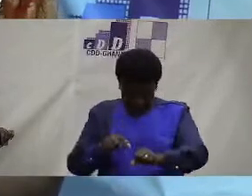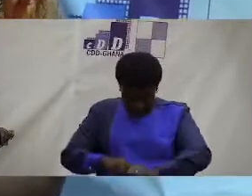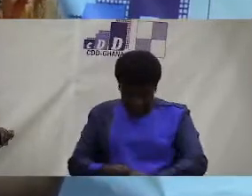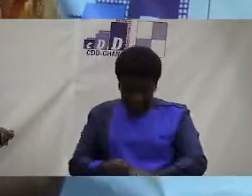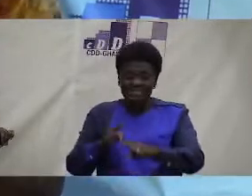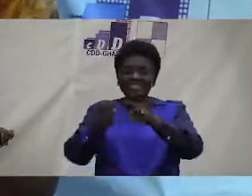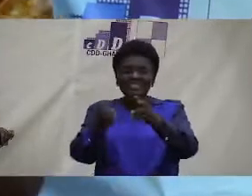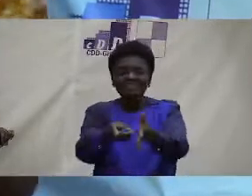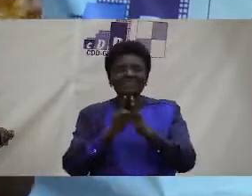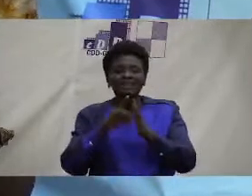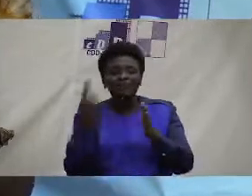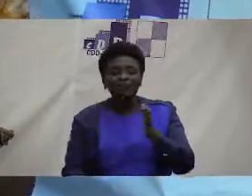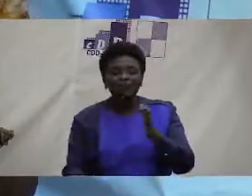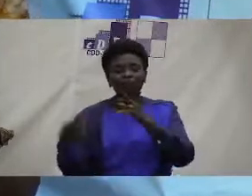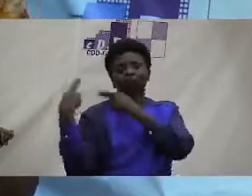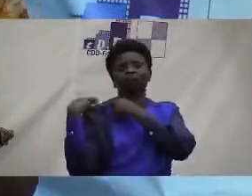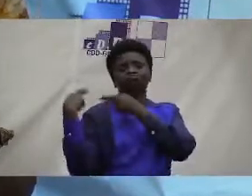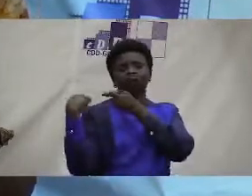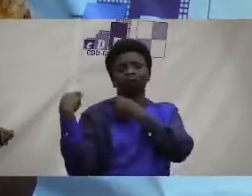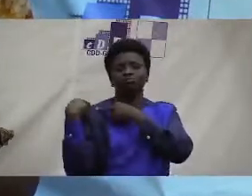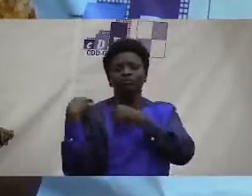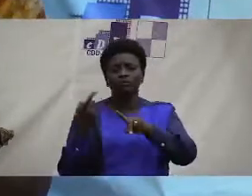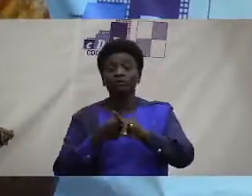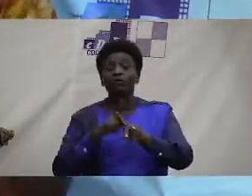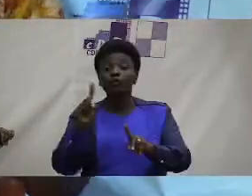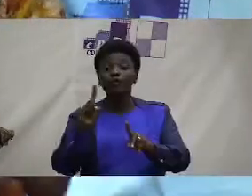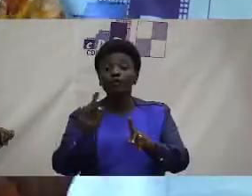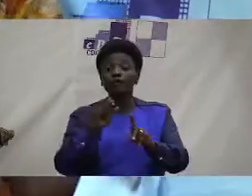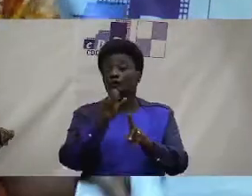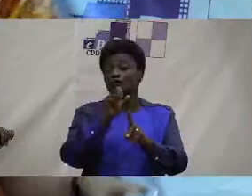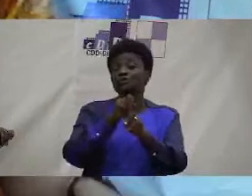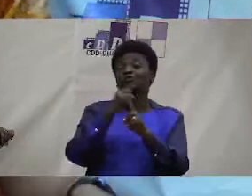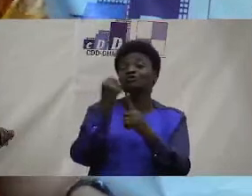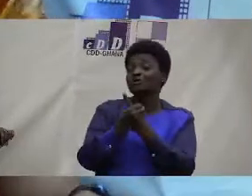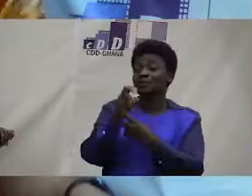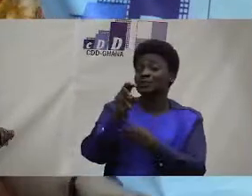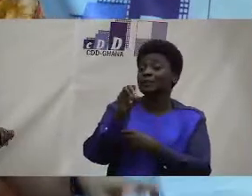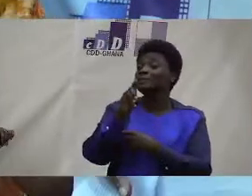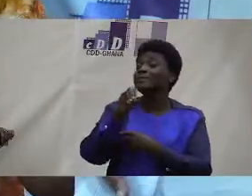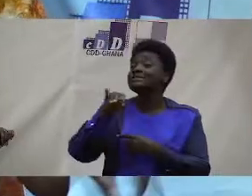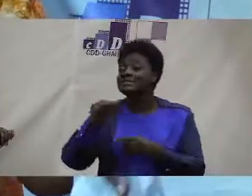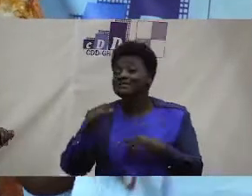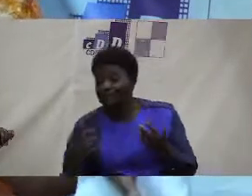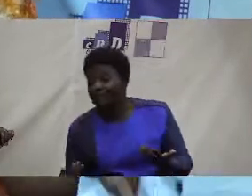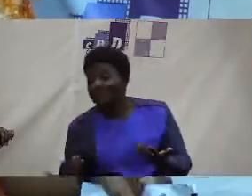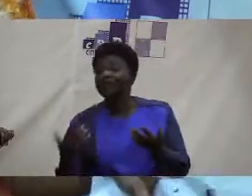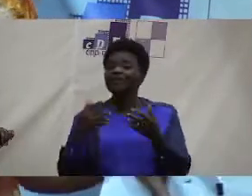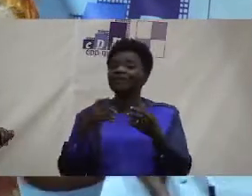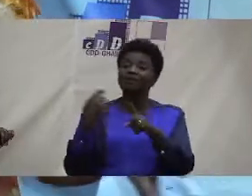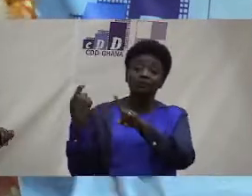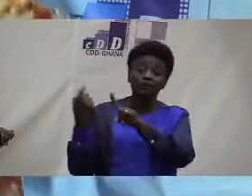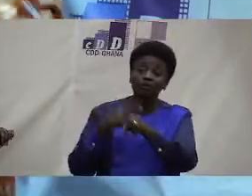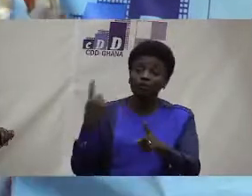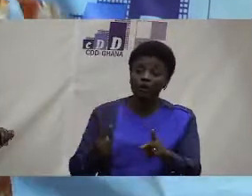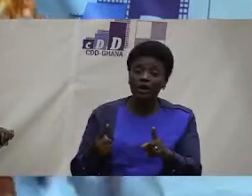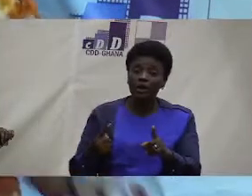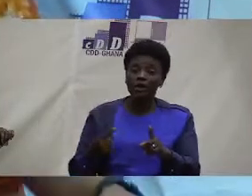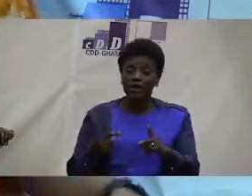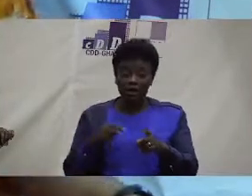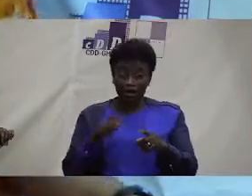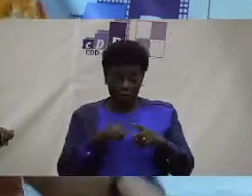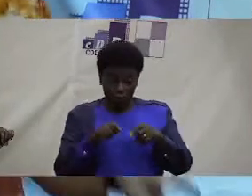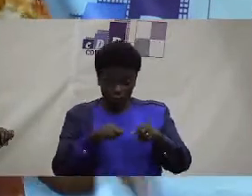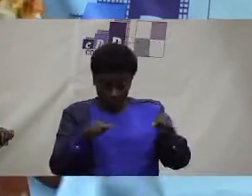accountability from that same social media and from our constituents, from that the regional